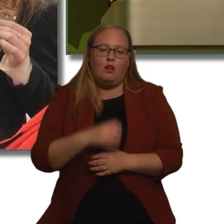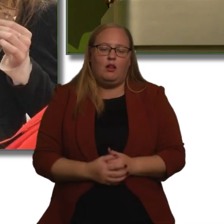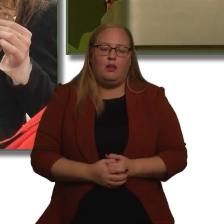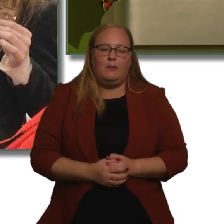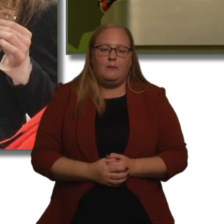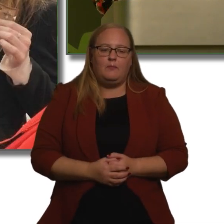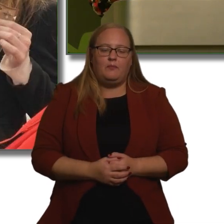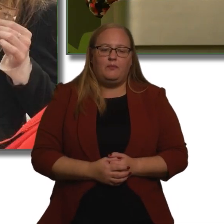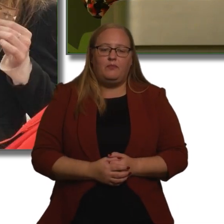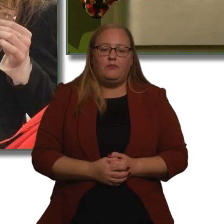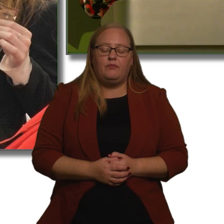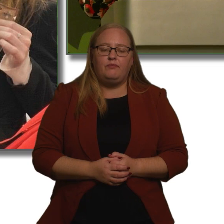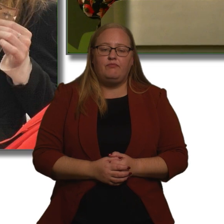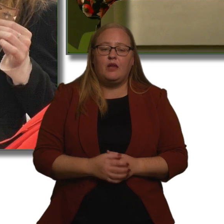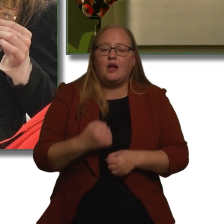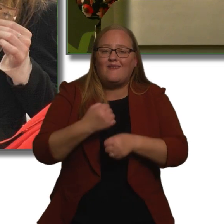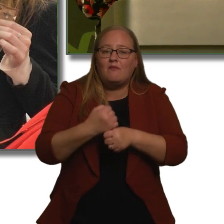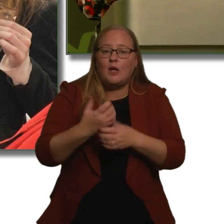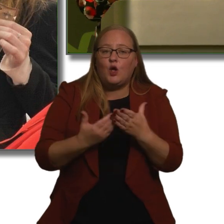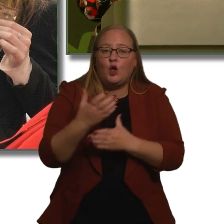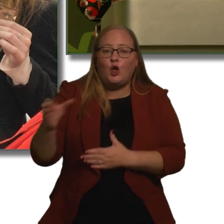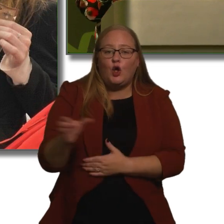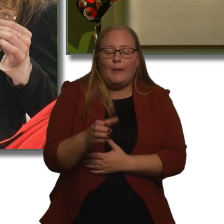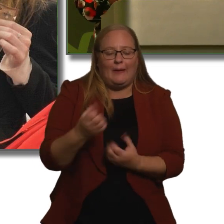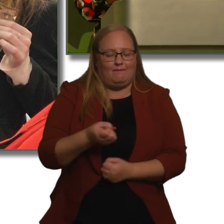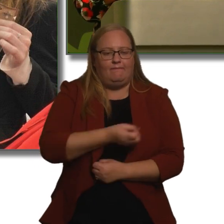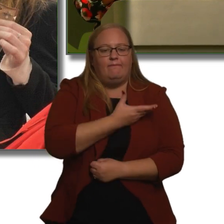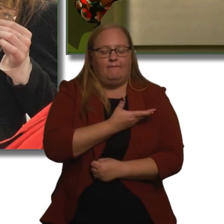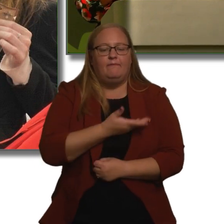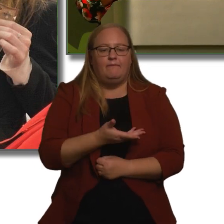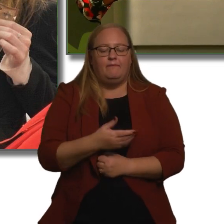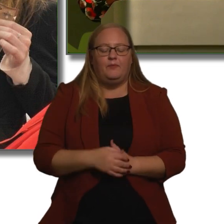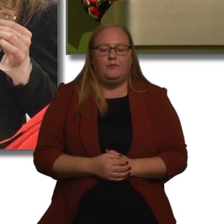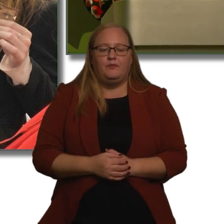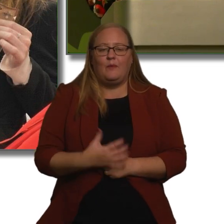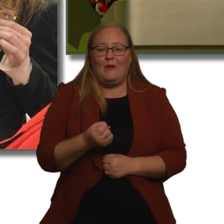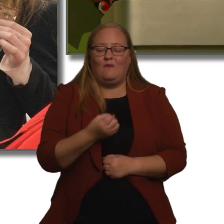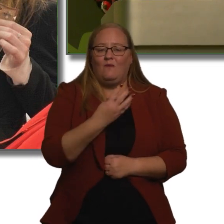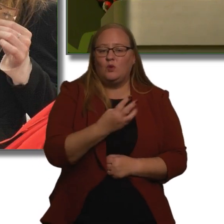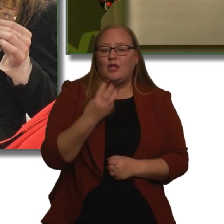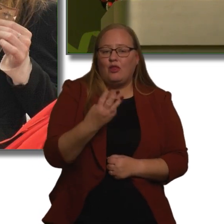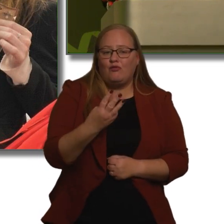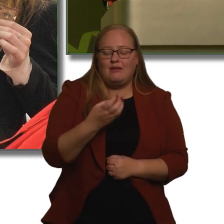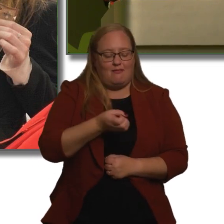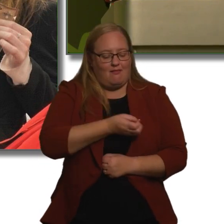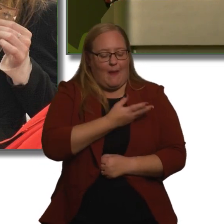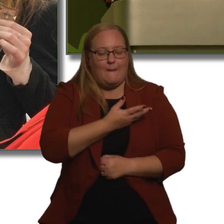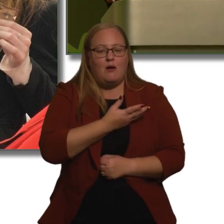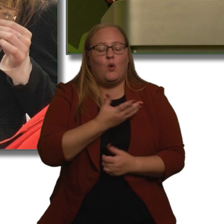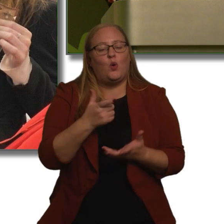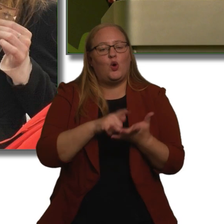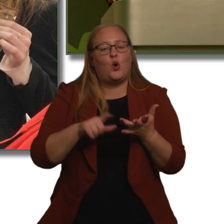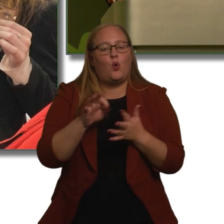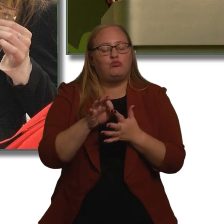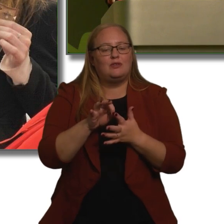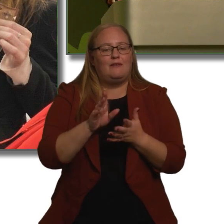We have a new government, and within that government there are 43 Labour and cooperative PMs